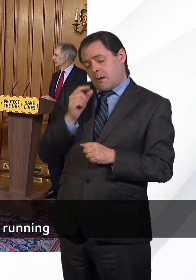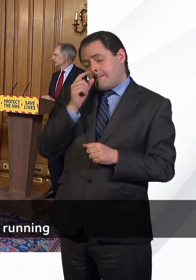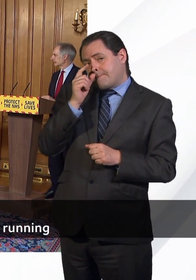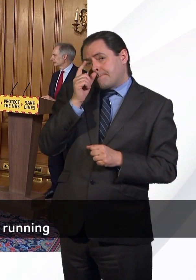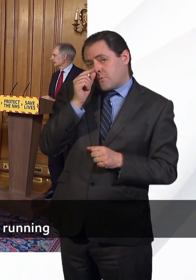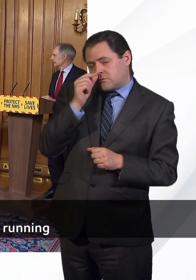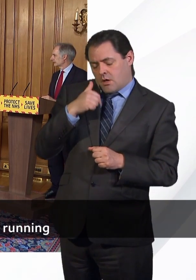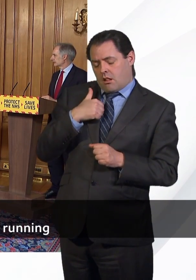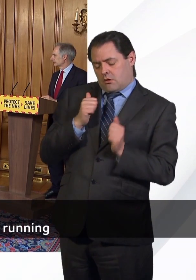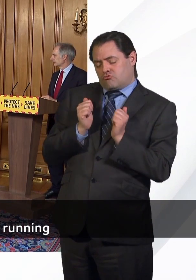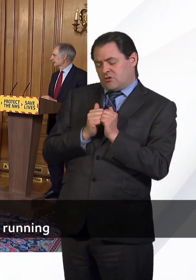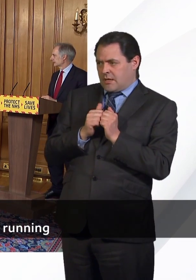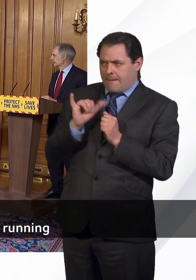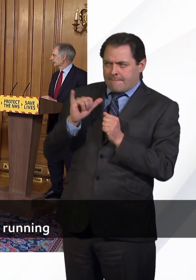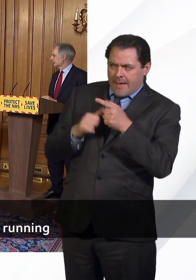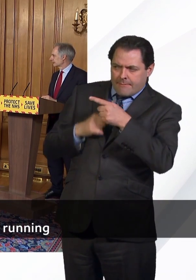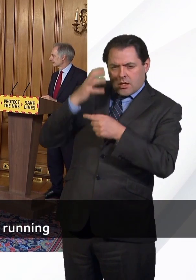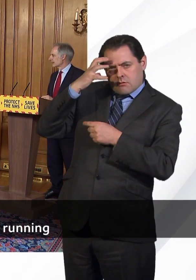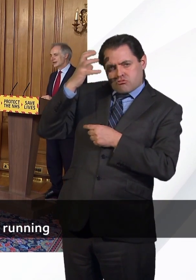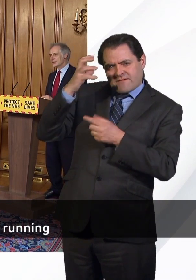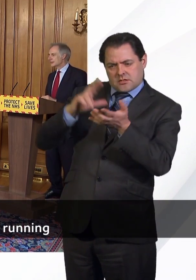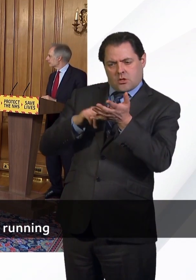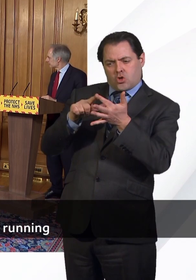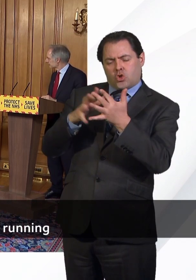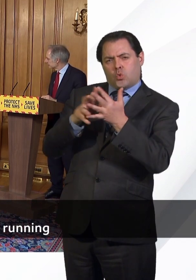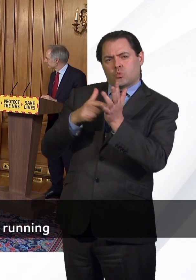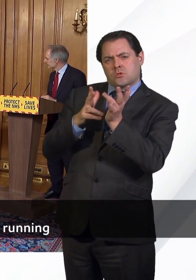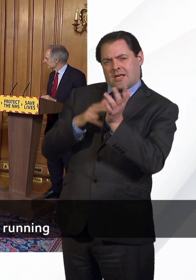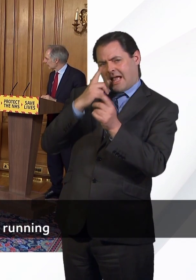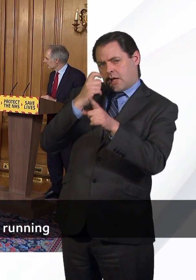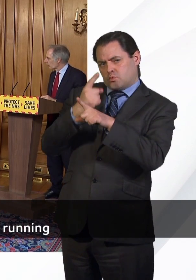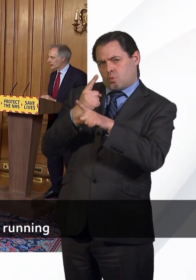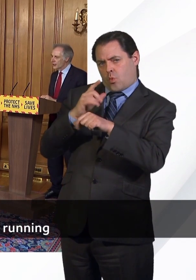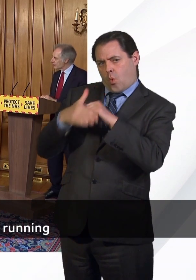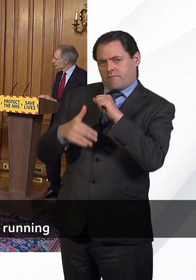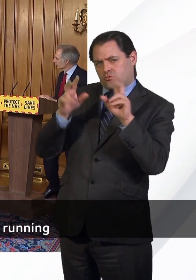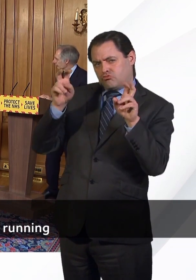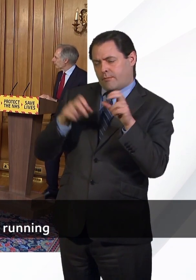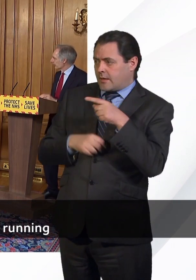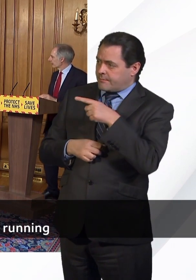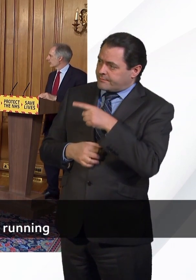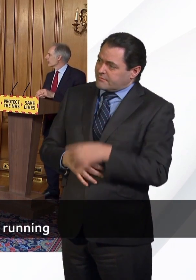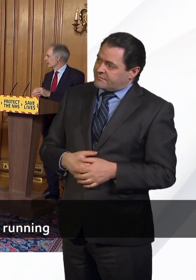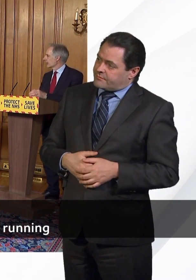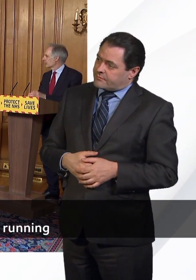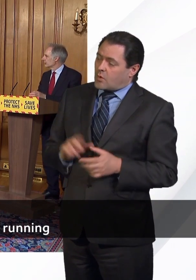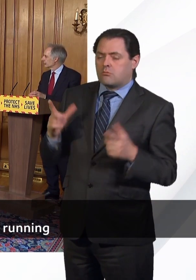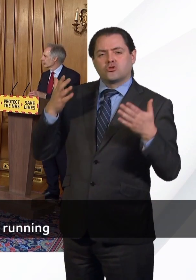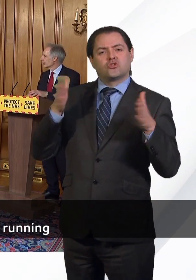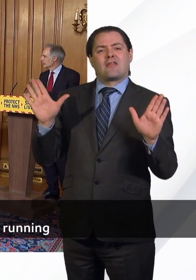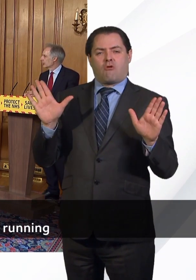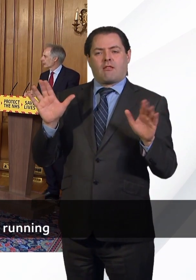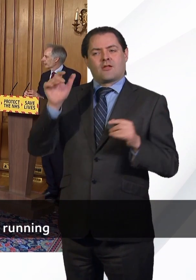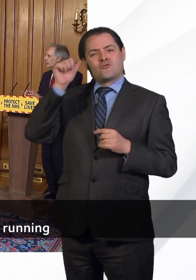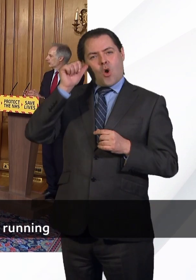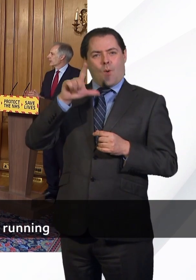view. Professor Newton may have some further observations on air pollution. Well, no, only your general point that we know that air pollution, because it's